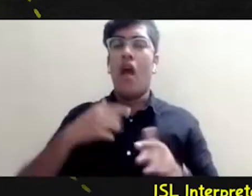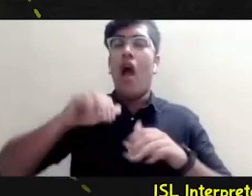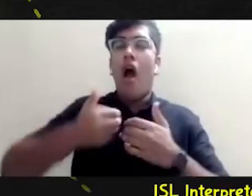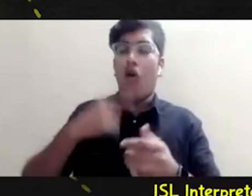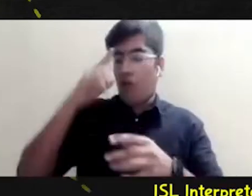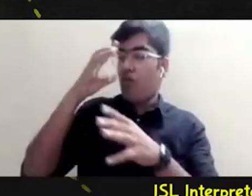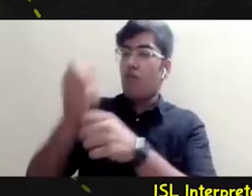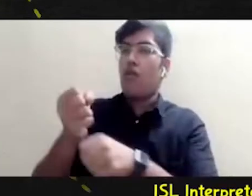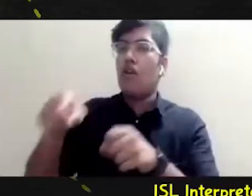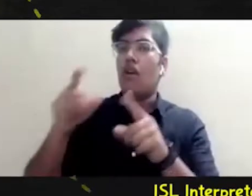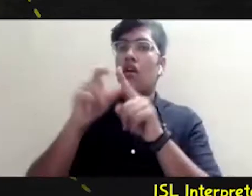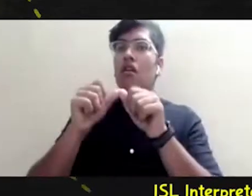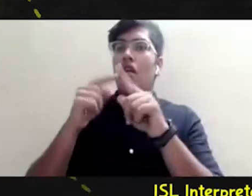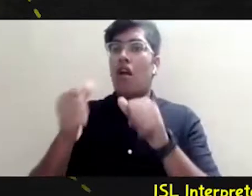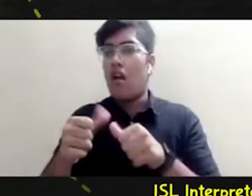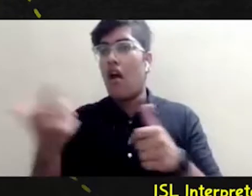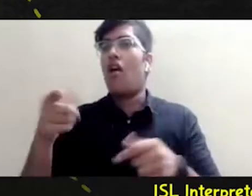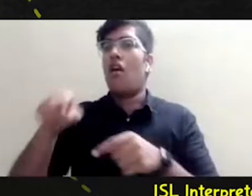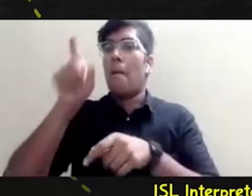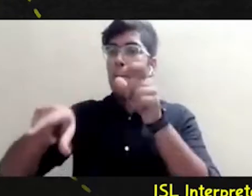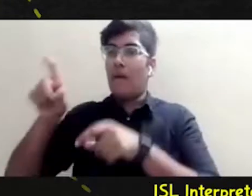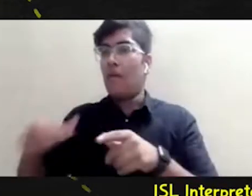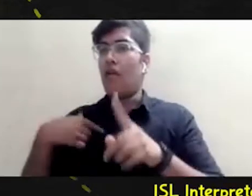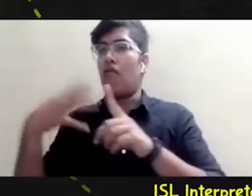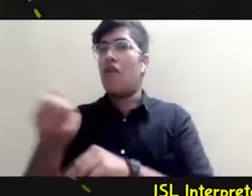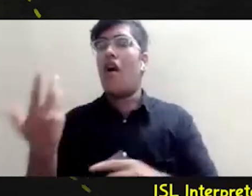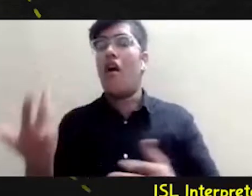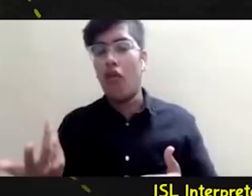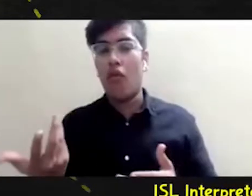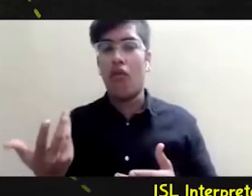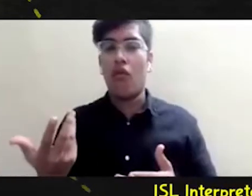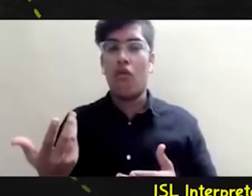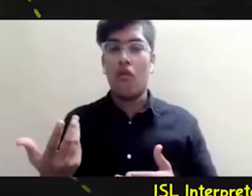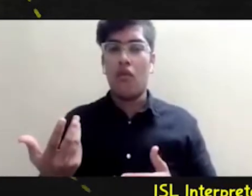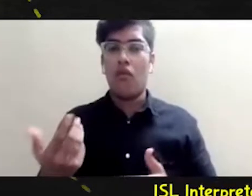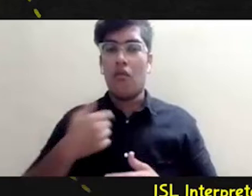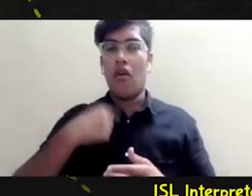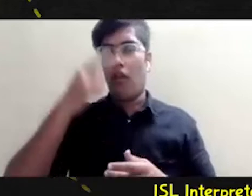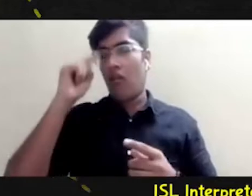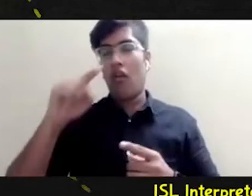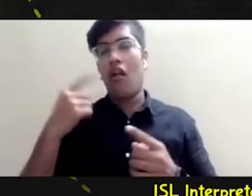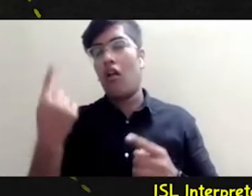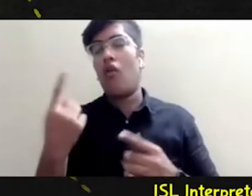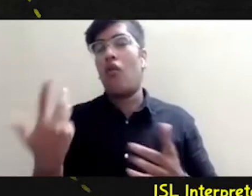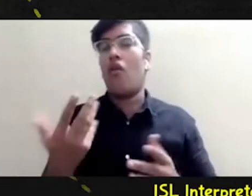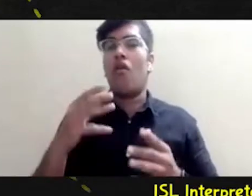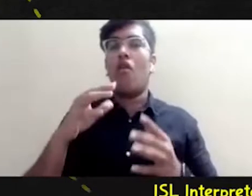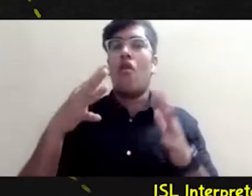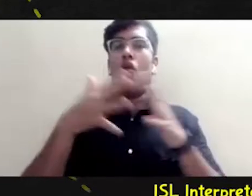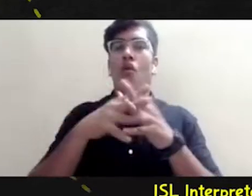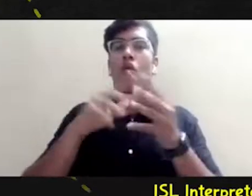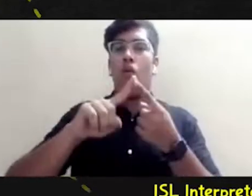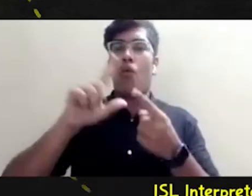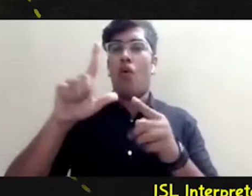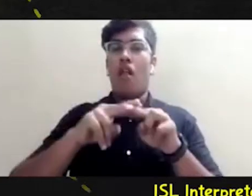or these people. And we only roam around what Brinda was talking about, the welfare schemes and some numbers and